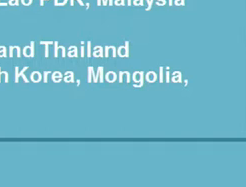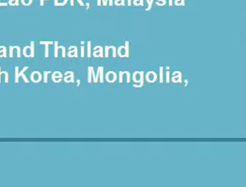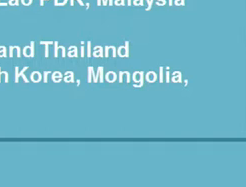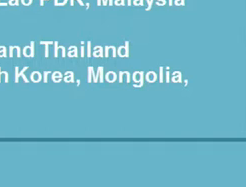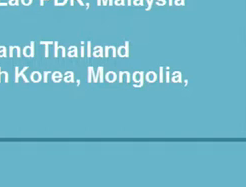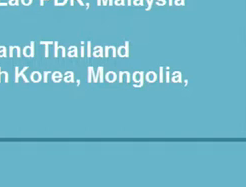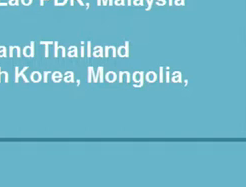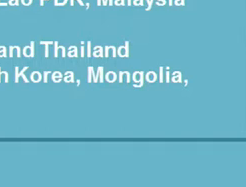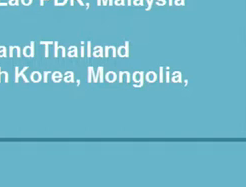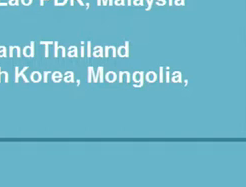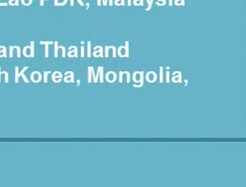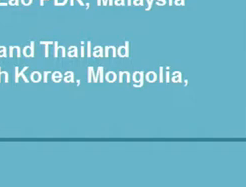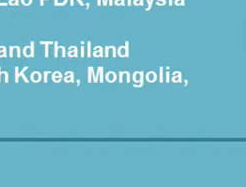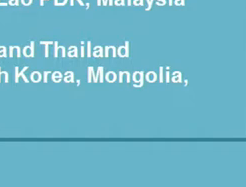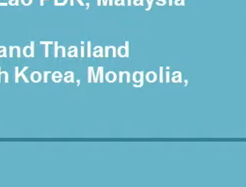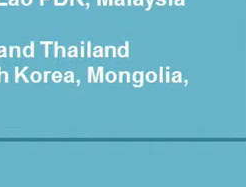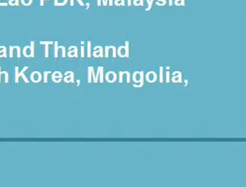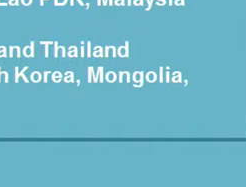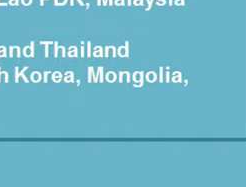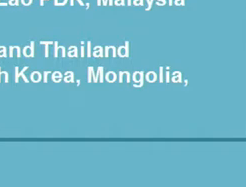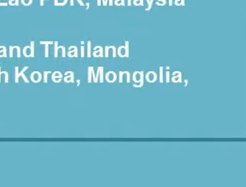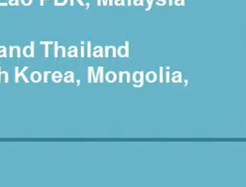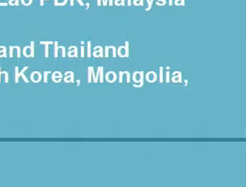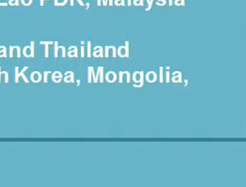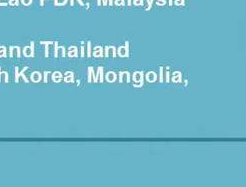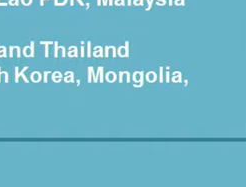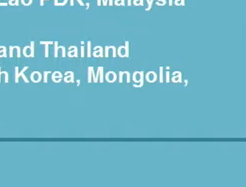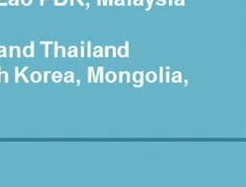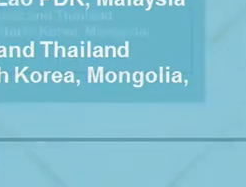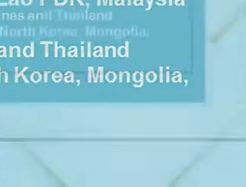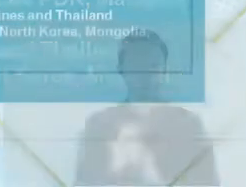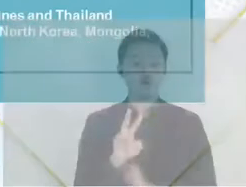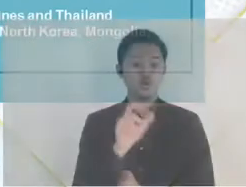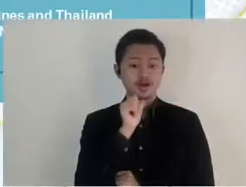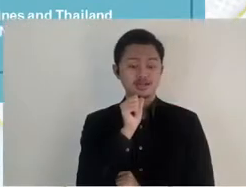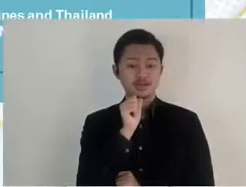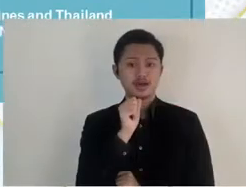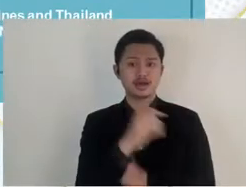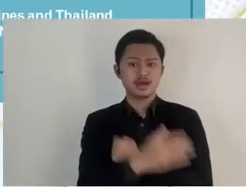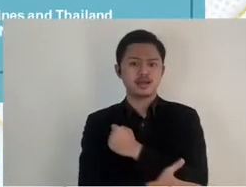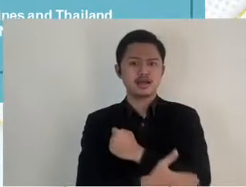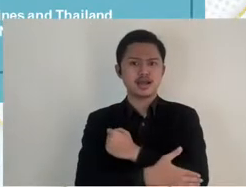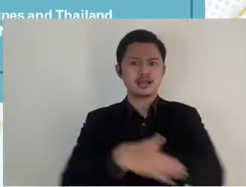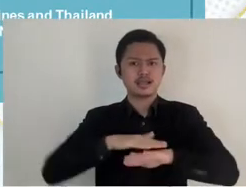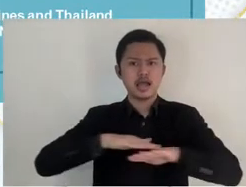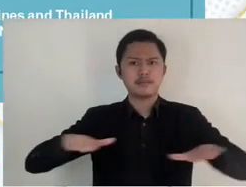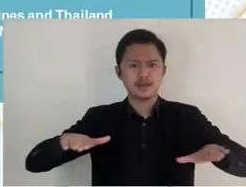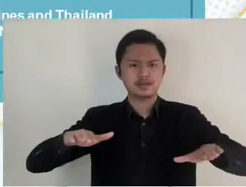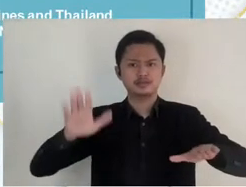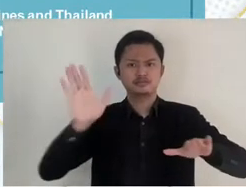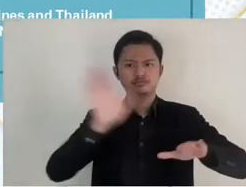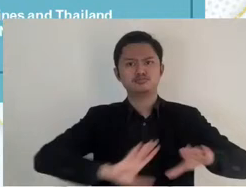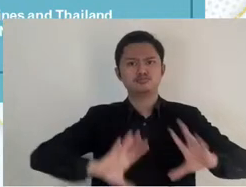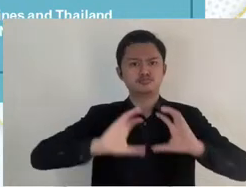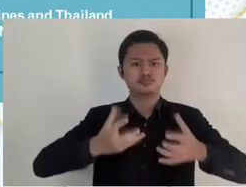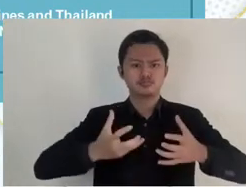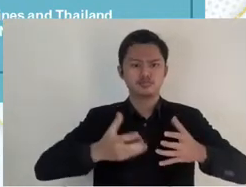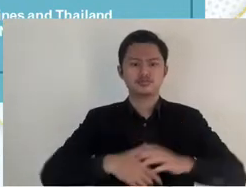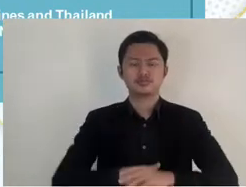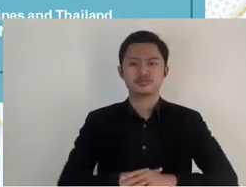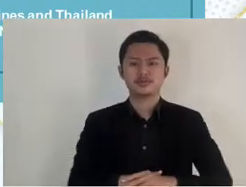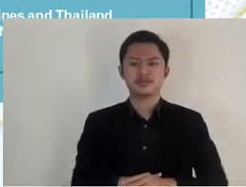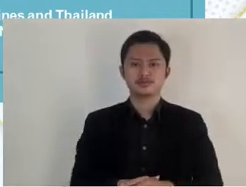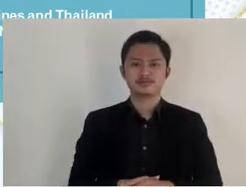was at the top notch of being the second most peaceful country in the world, but because of the